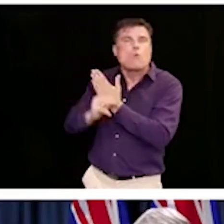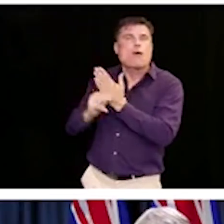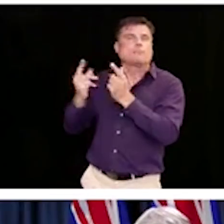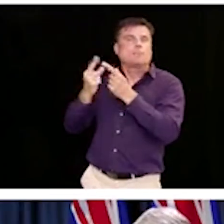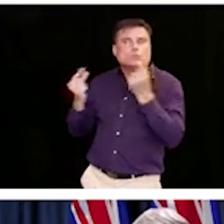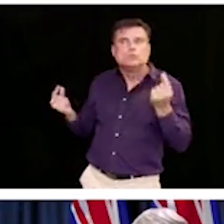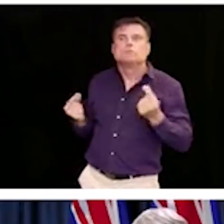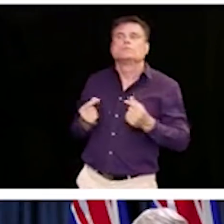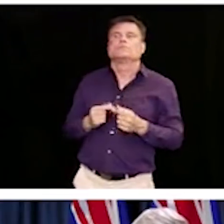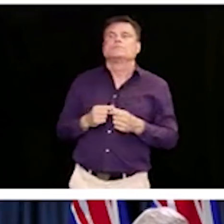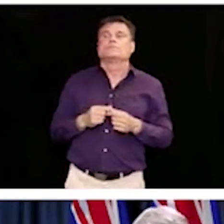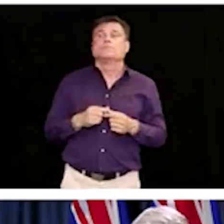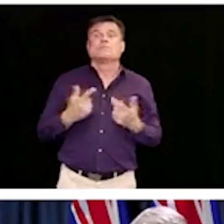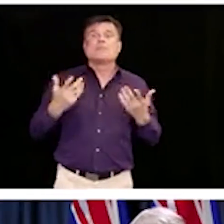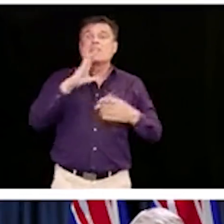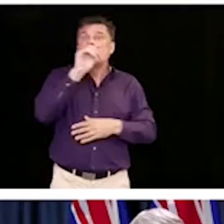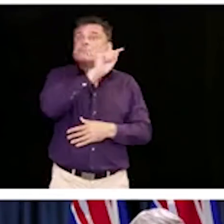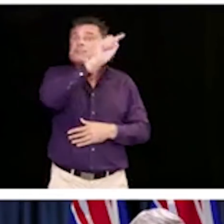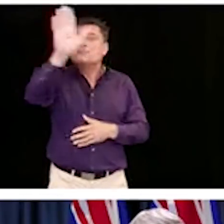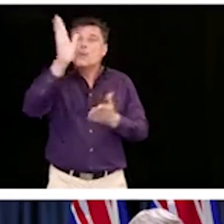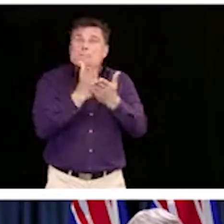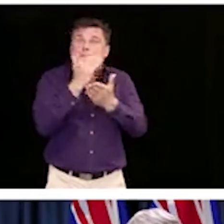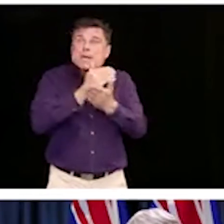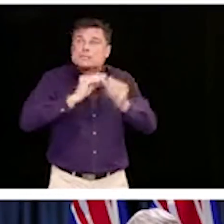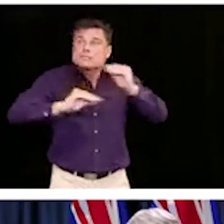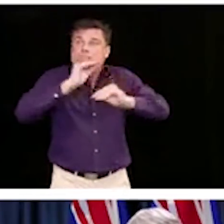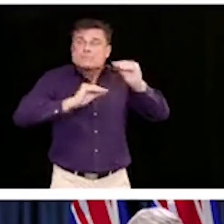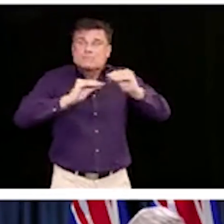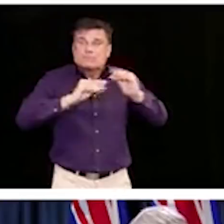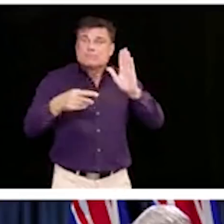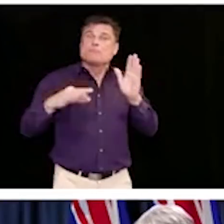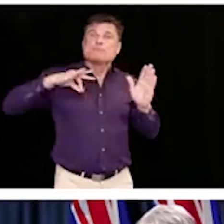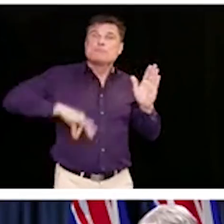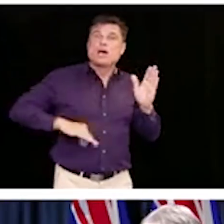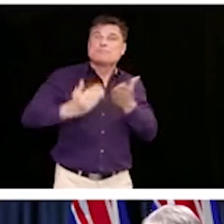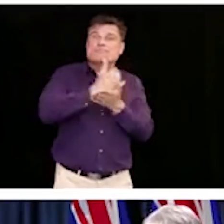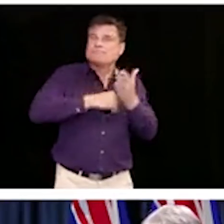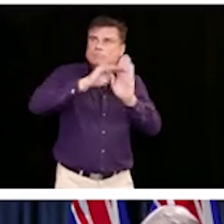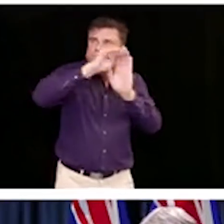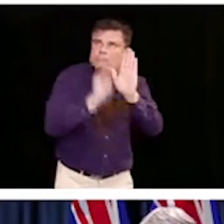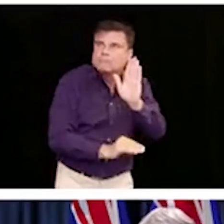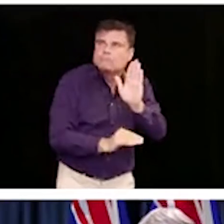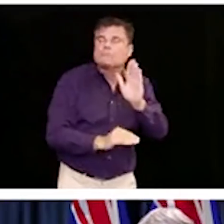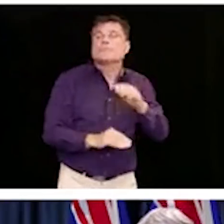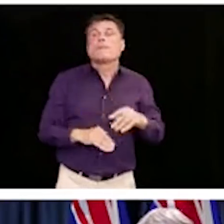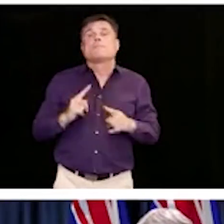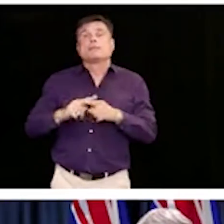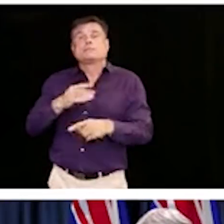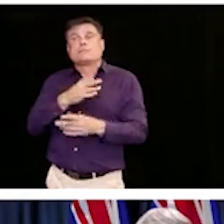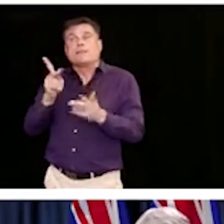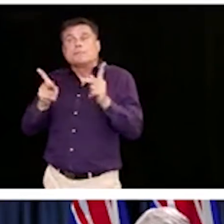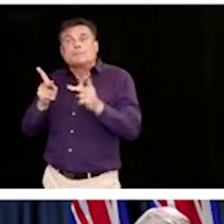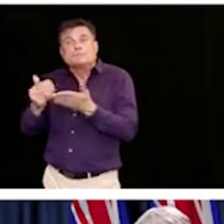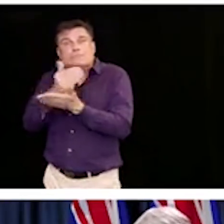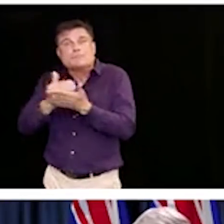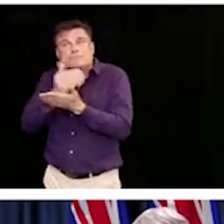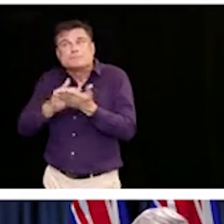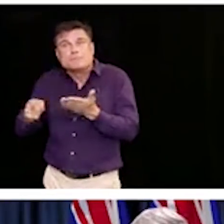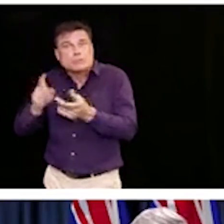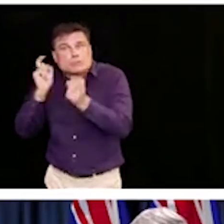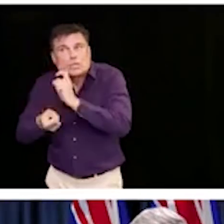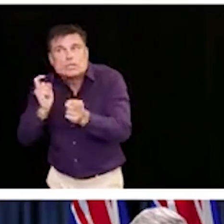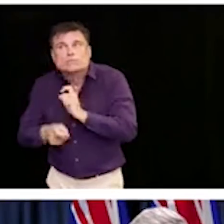well. Corporate cash flow could shift, personal incomes could shift, and of course, policies of the central bank, liquidity